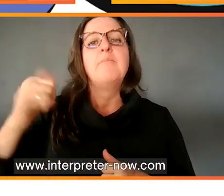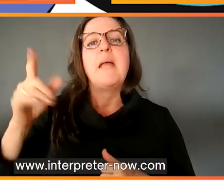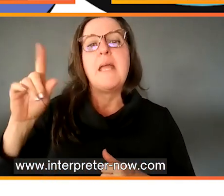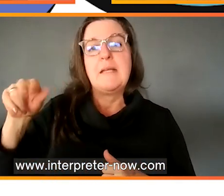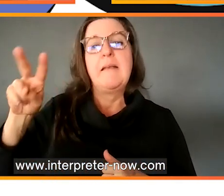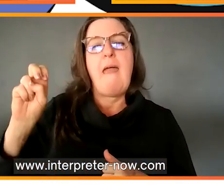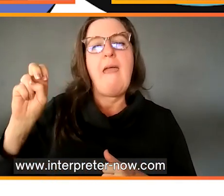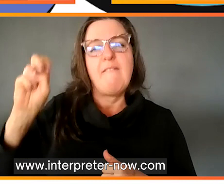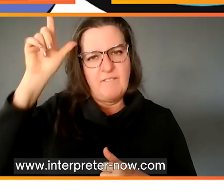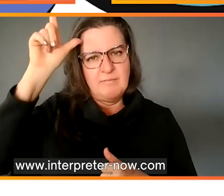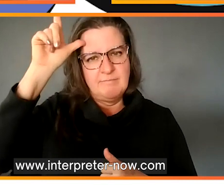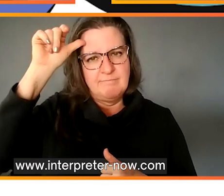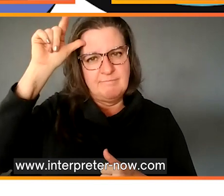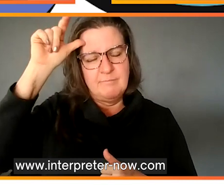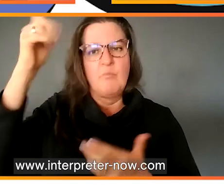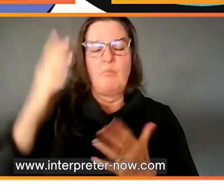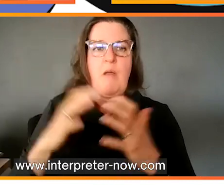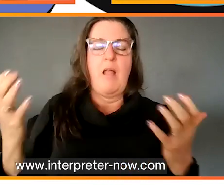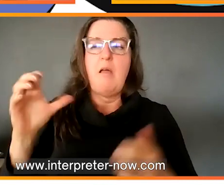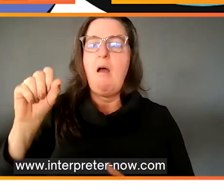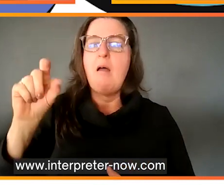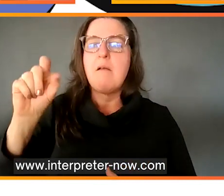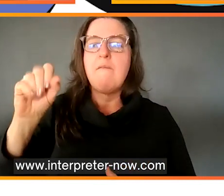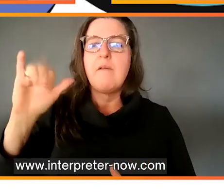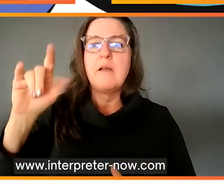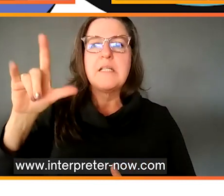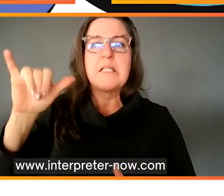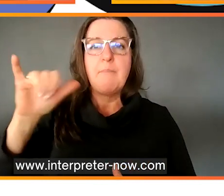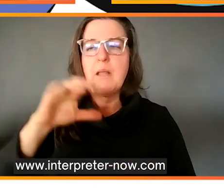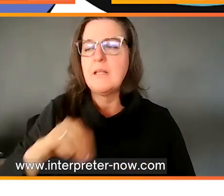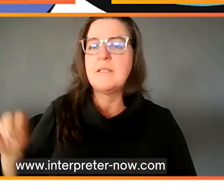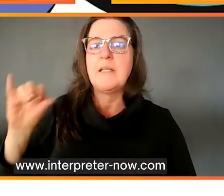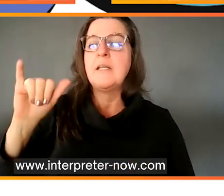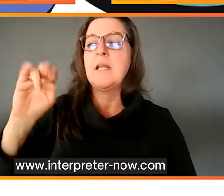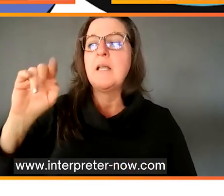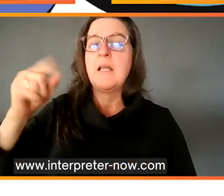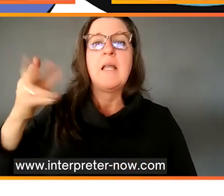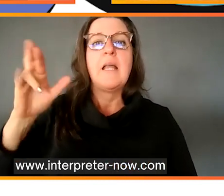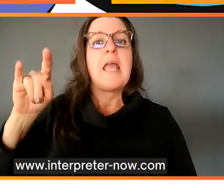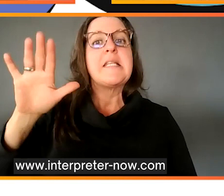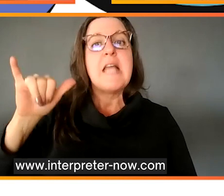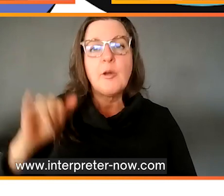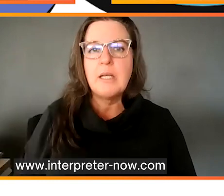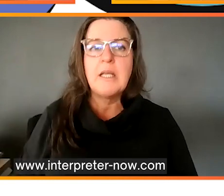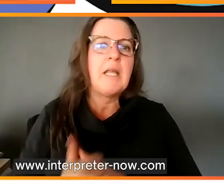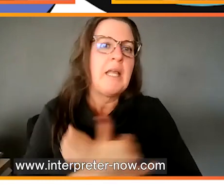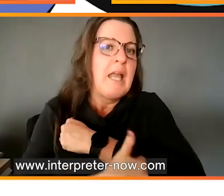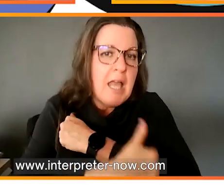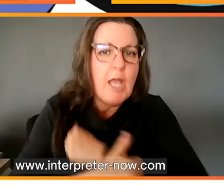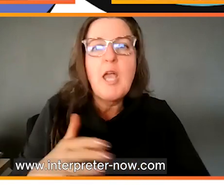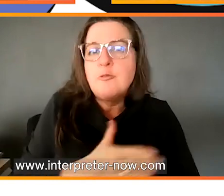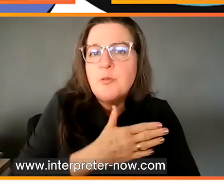of a twang and a whole lot of basketball. And so early on, that connection of